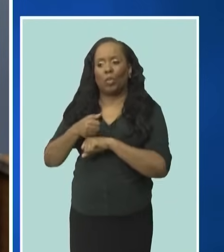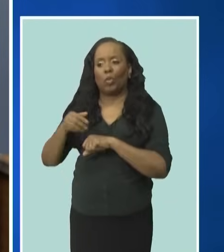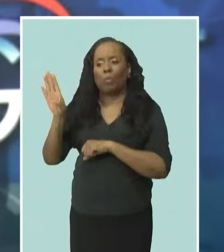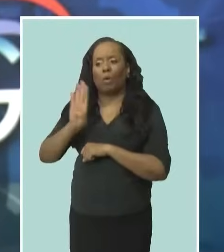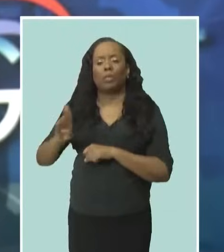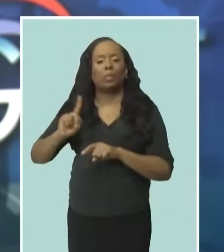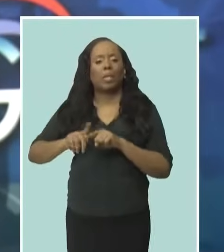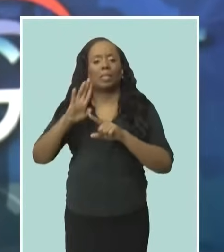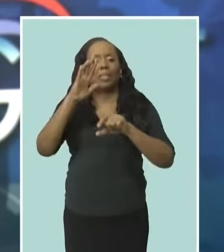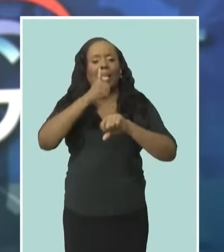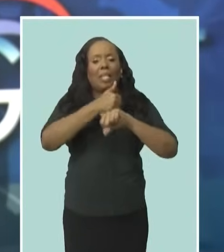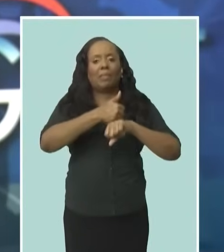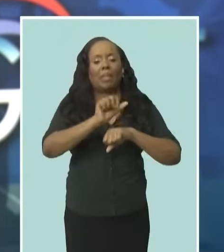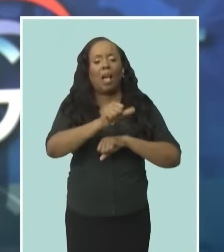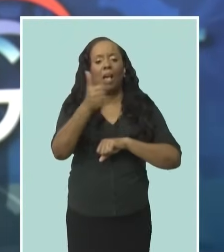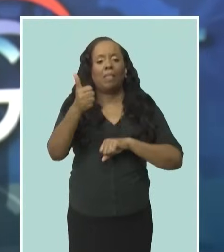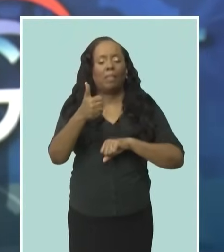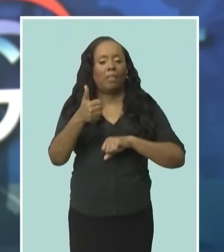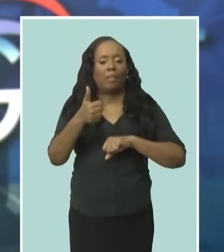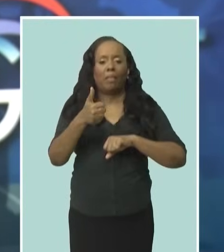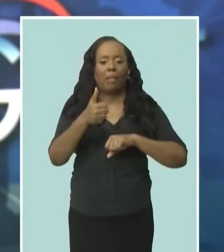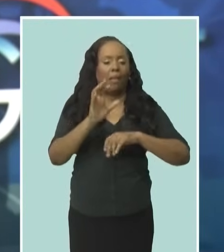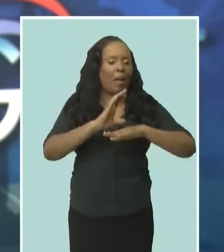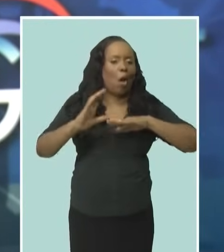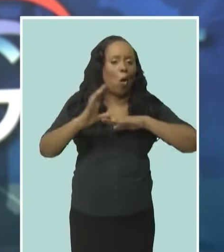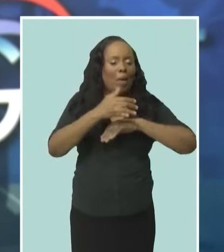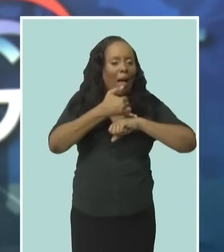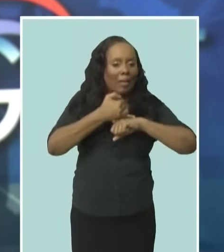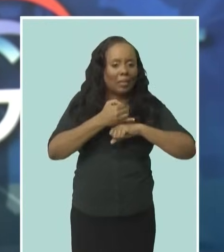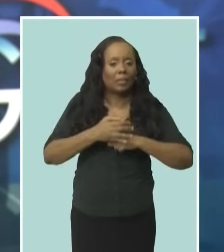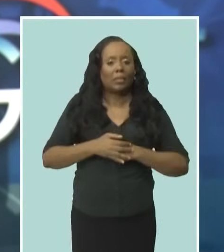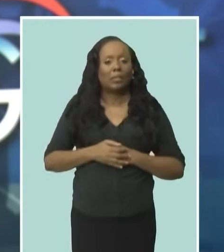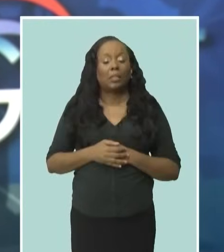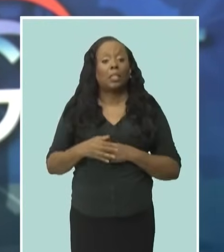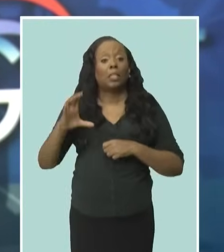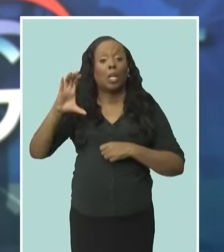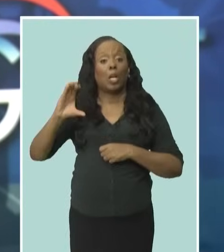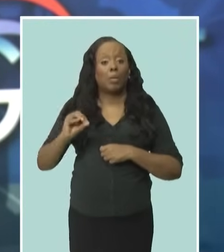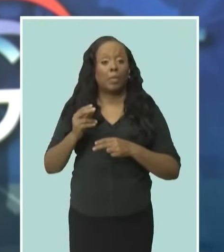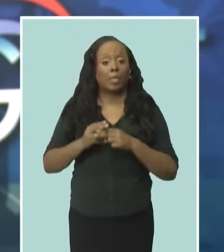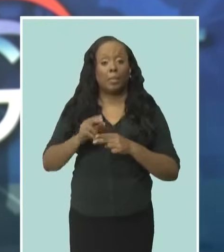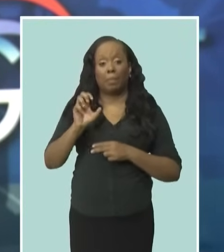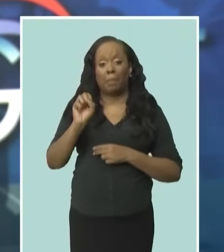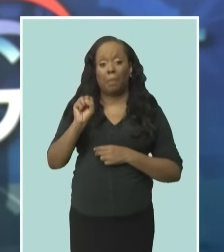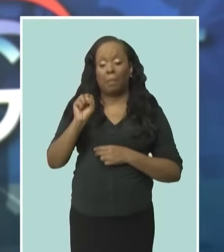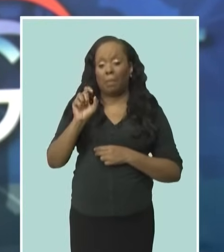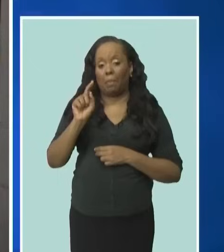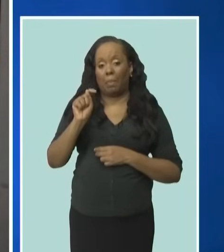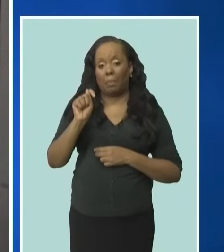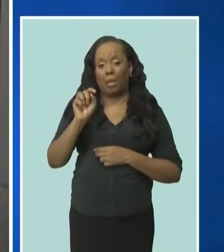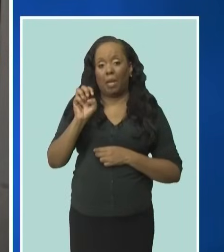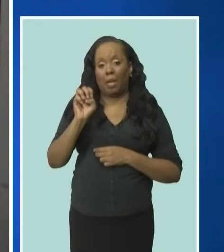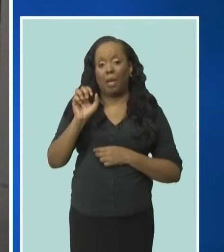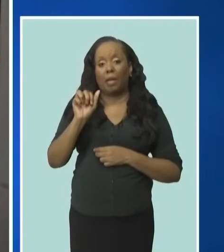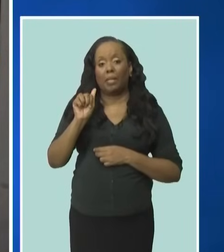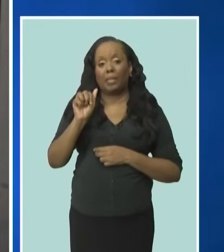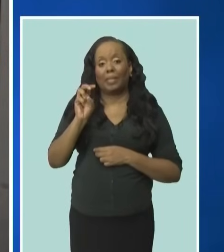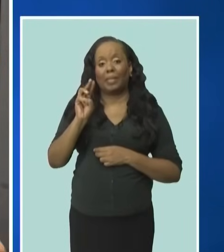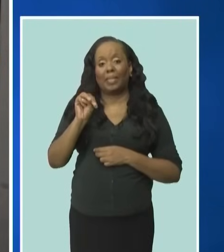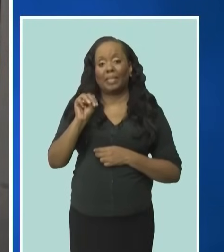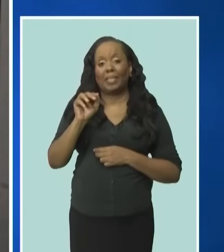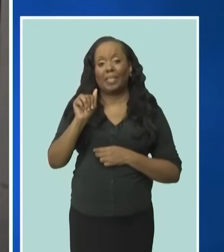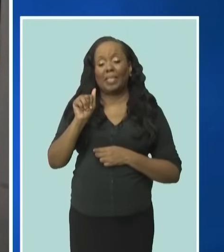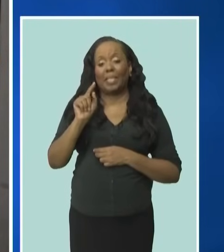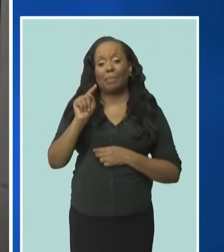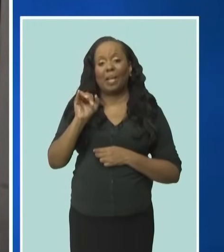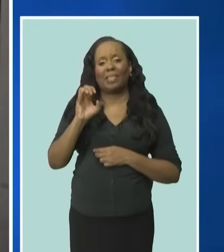region. The company official says Steamatic is more than a steam cleaning company. Our goal is we've built